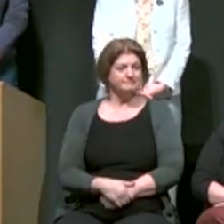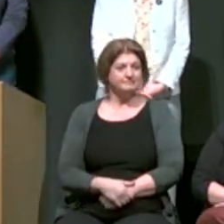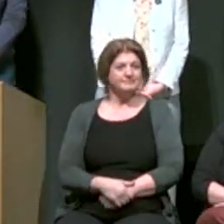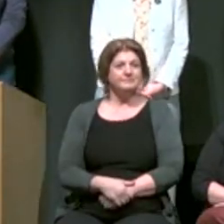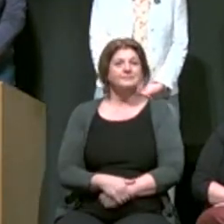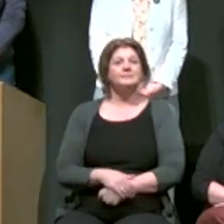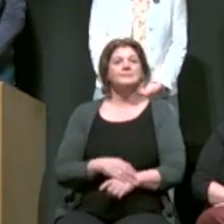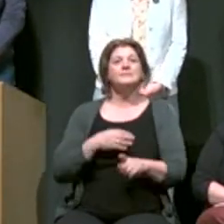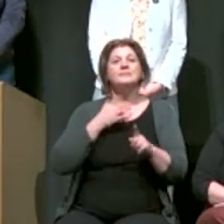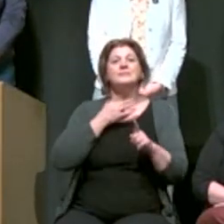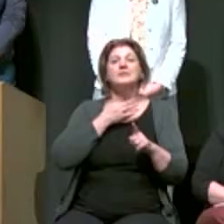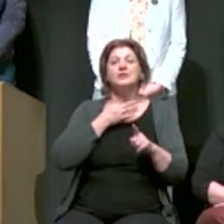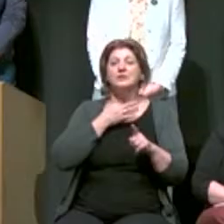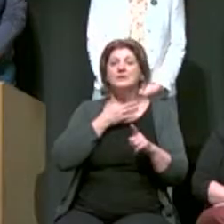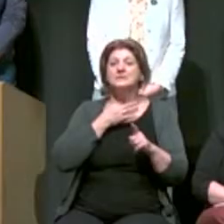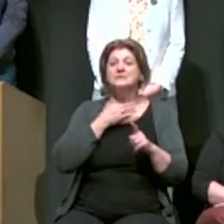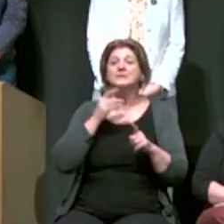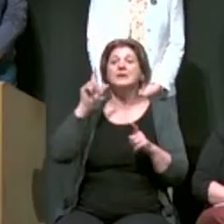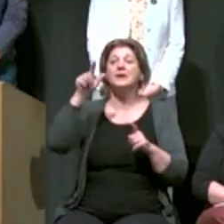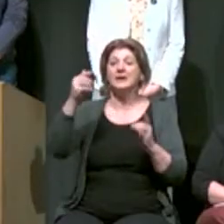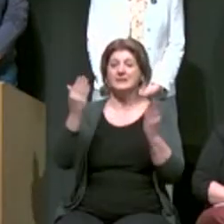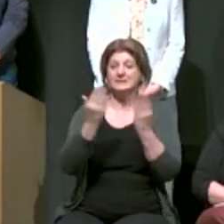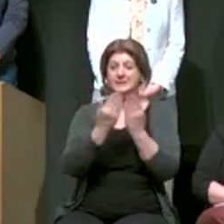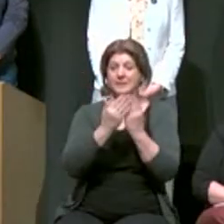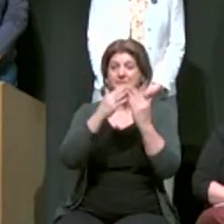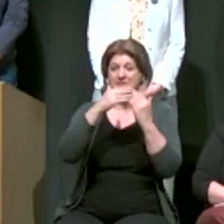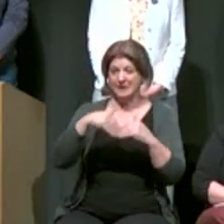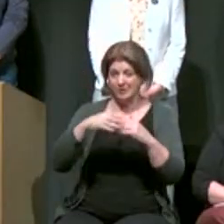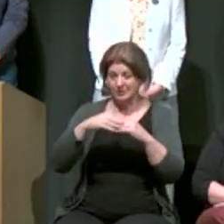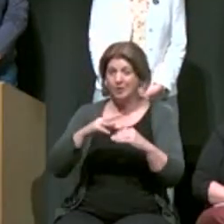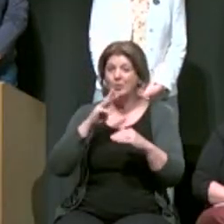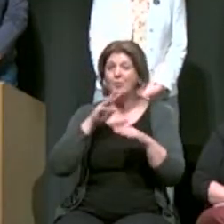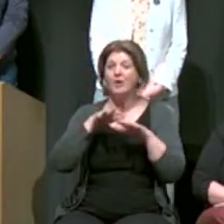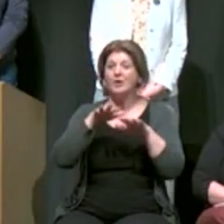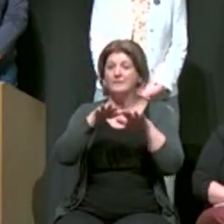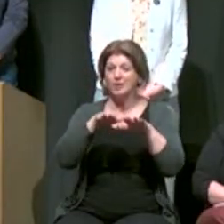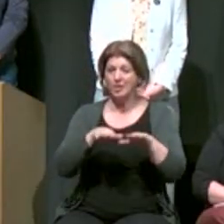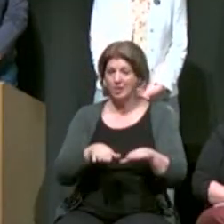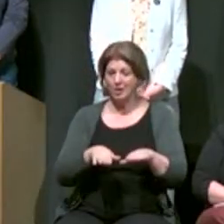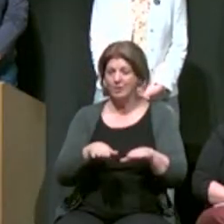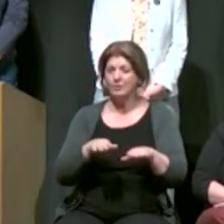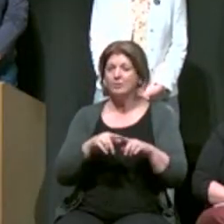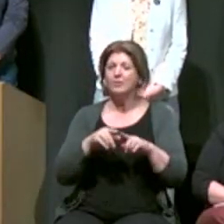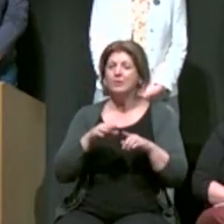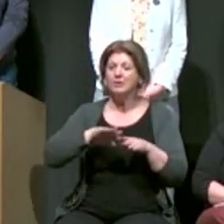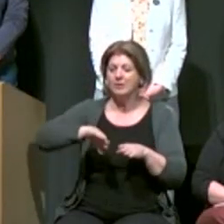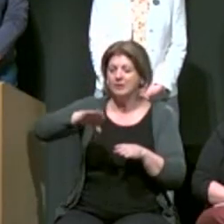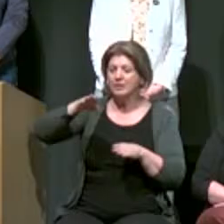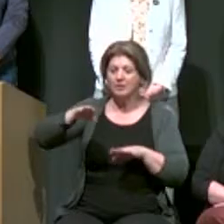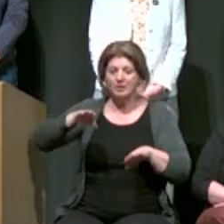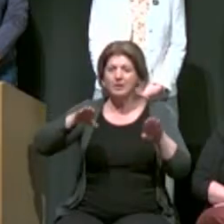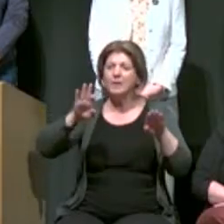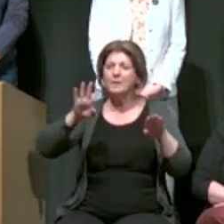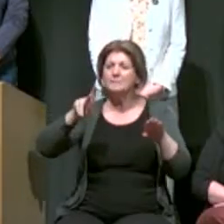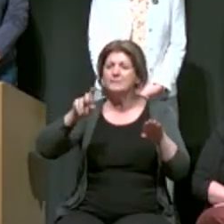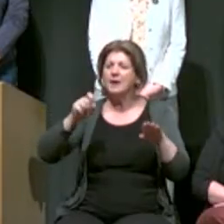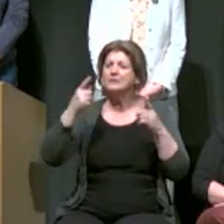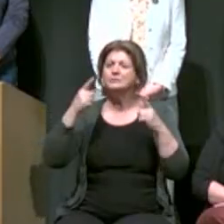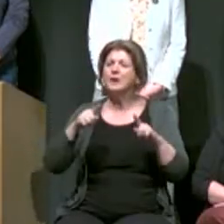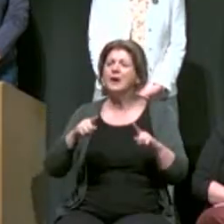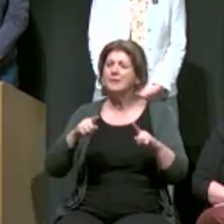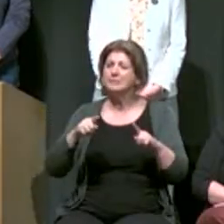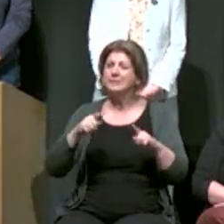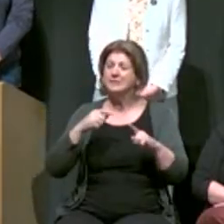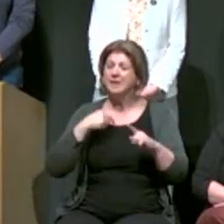So once the dam comes down and the water level is lower, what happens to the banks? Is there a